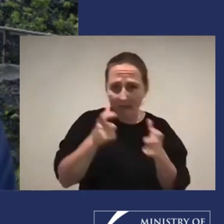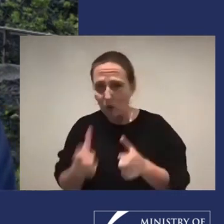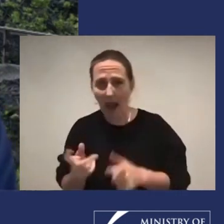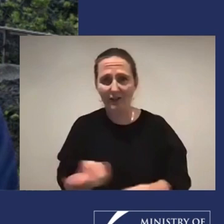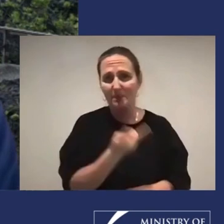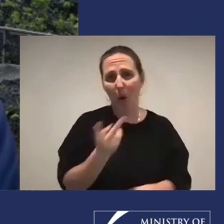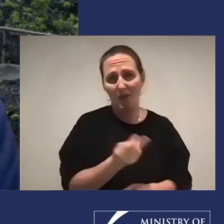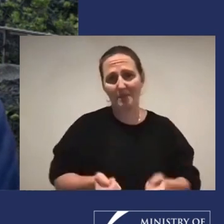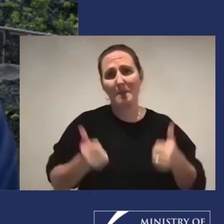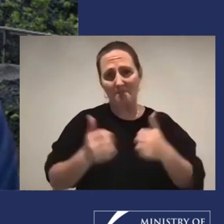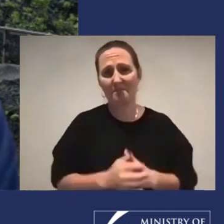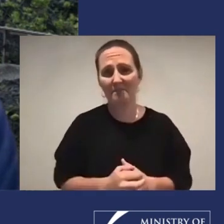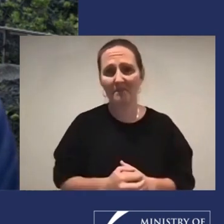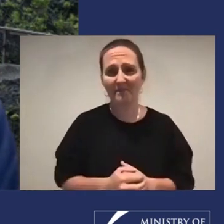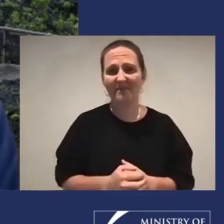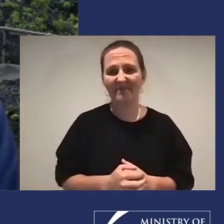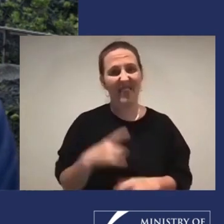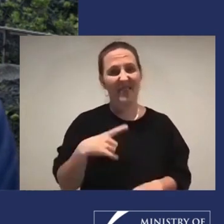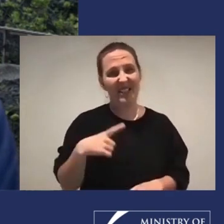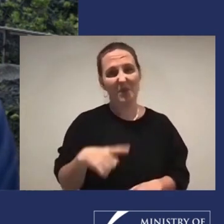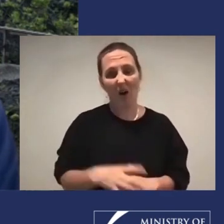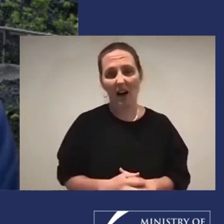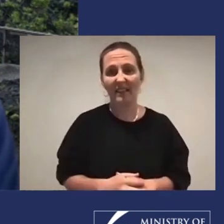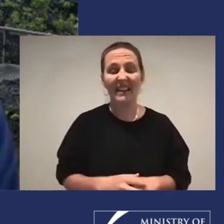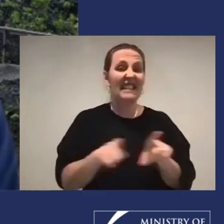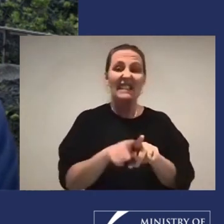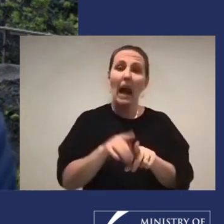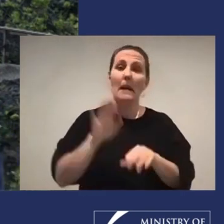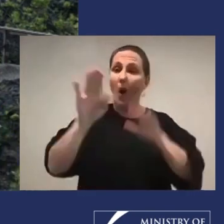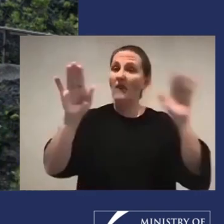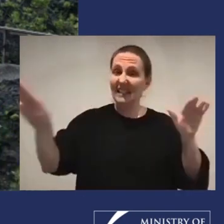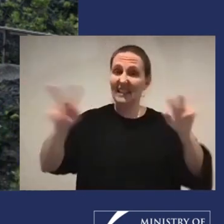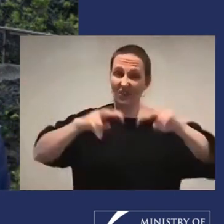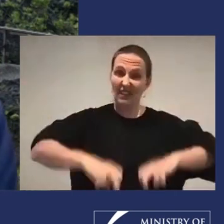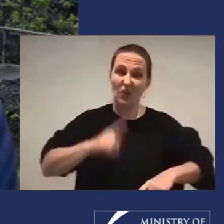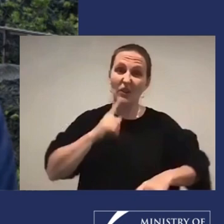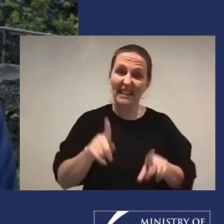as well. And it's why, and also the same overseas as well. But Michelle's got her hand up.